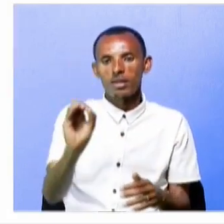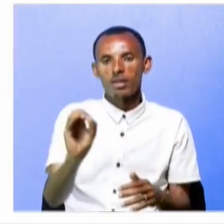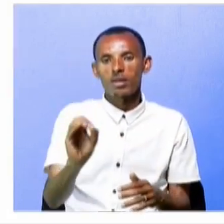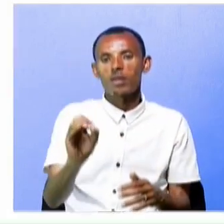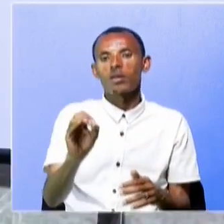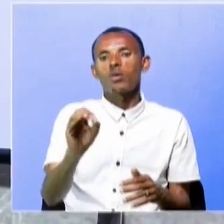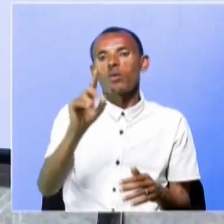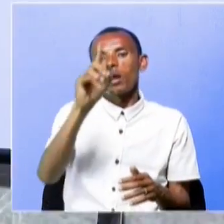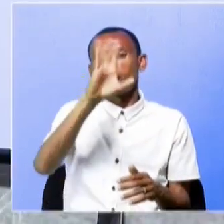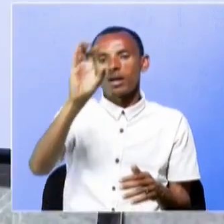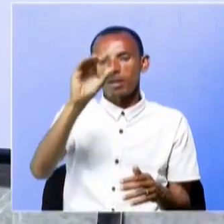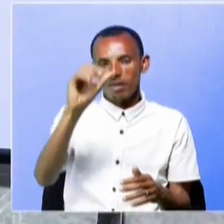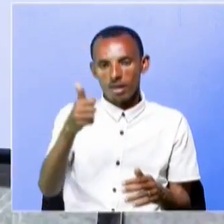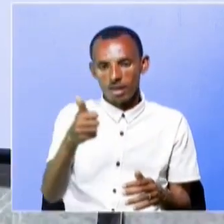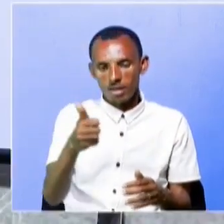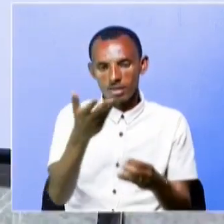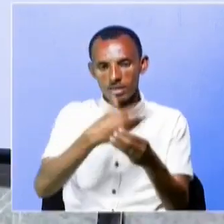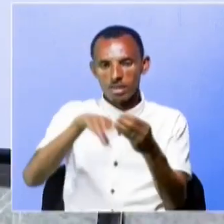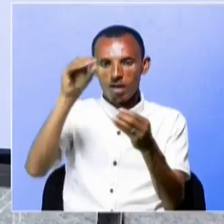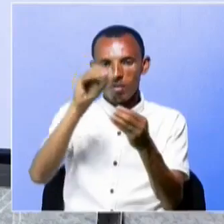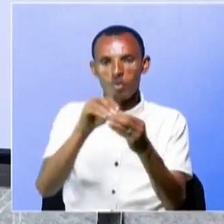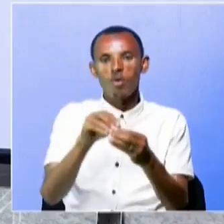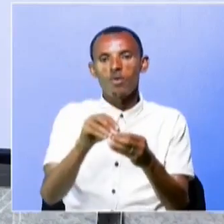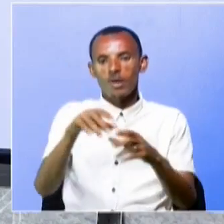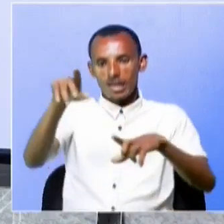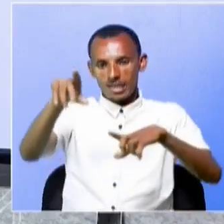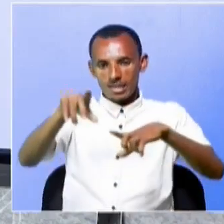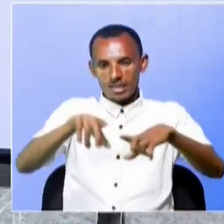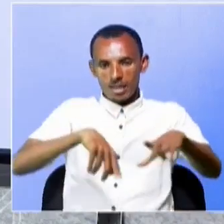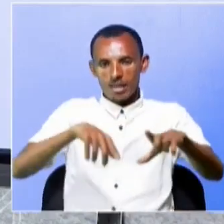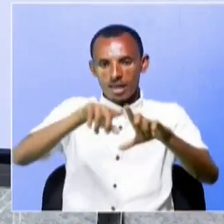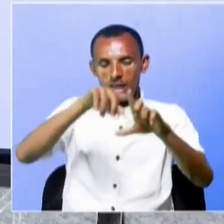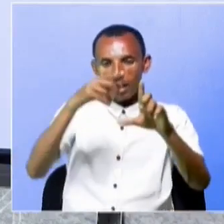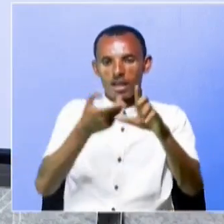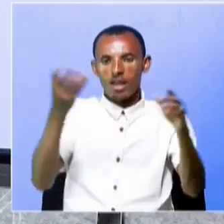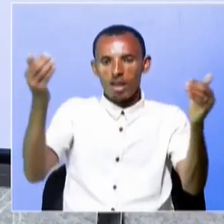110, because the sum of a straight angle is